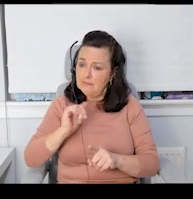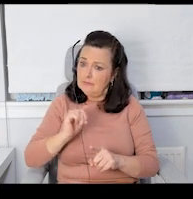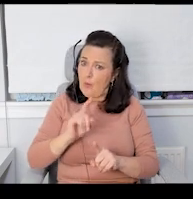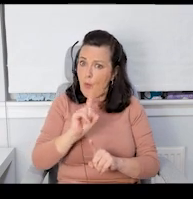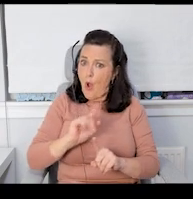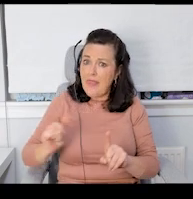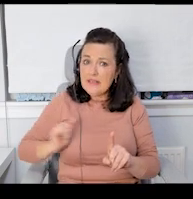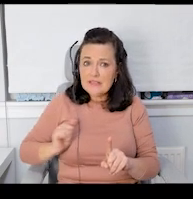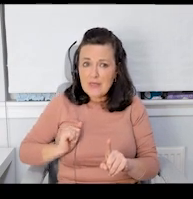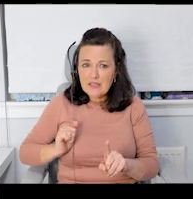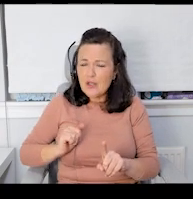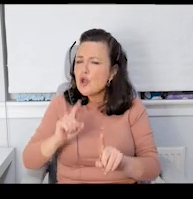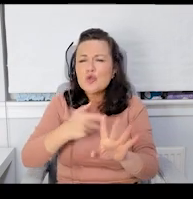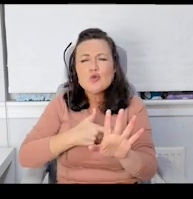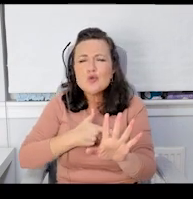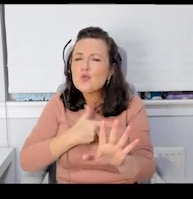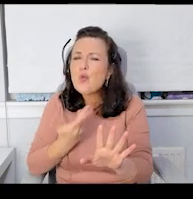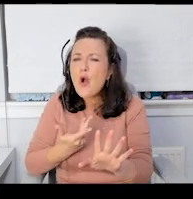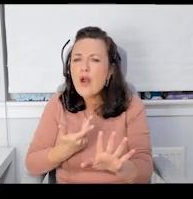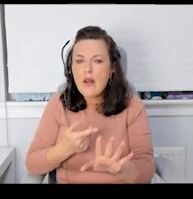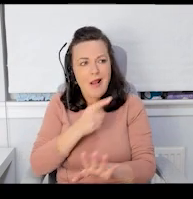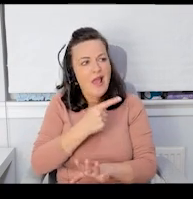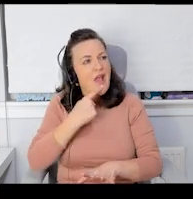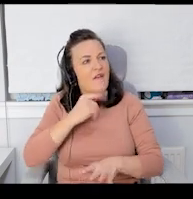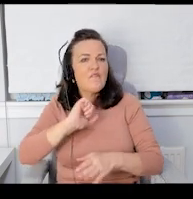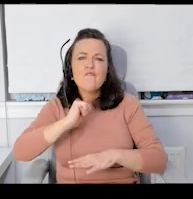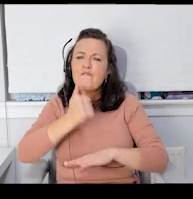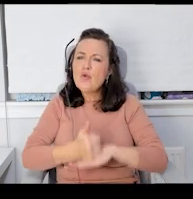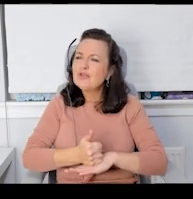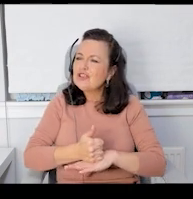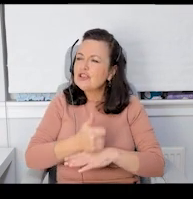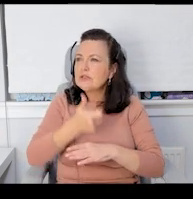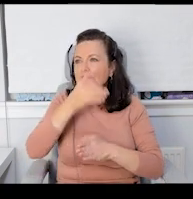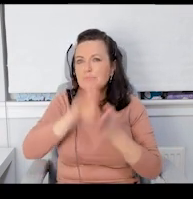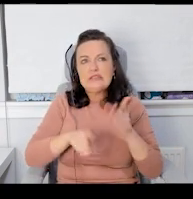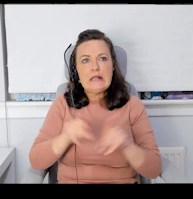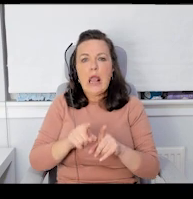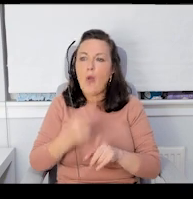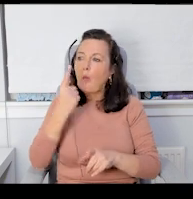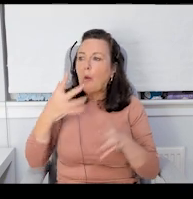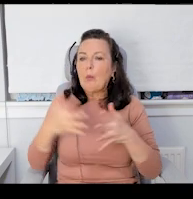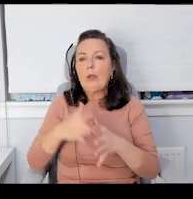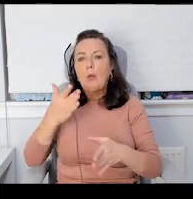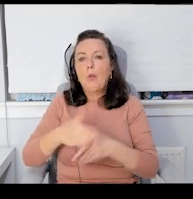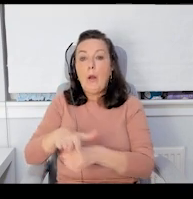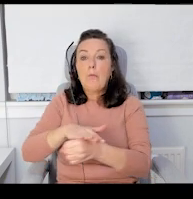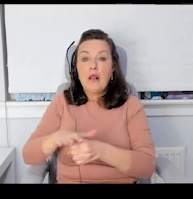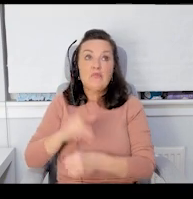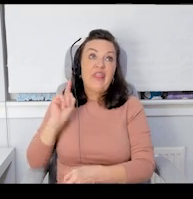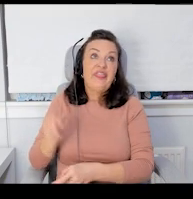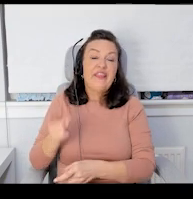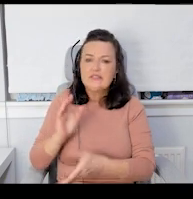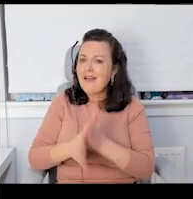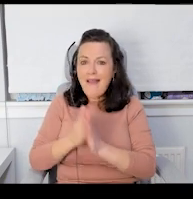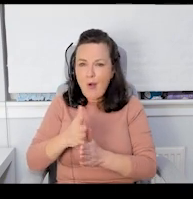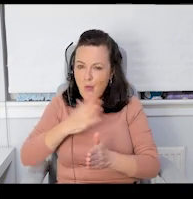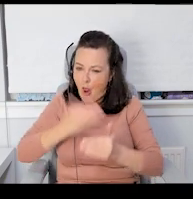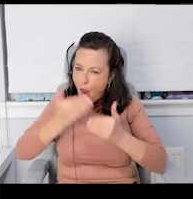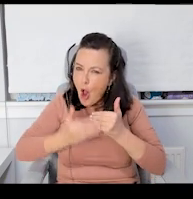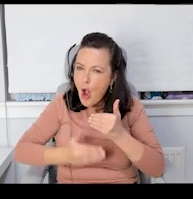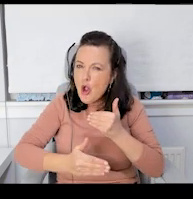apprenticeships. You're not wanting a week-long work experience. You're wanting young people to be really challenged and experience work-based learning in a way that they show they can do